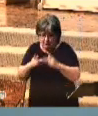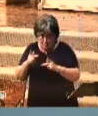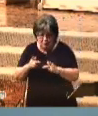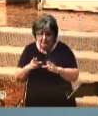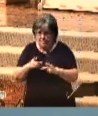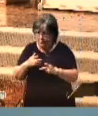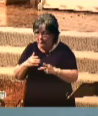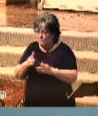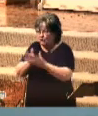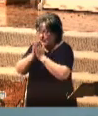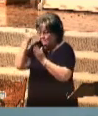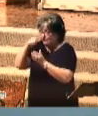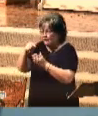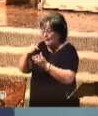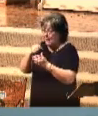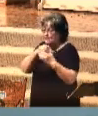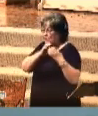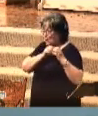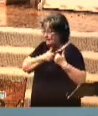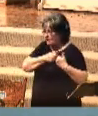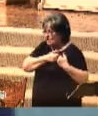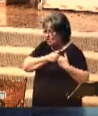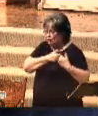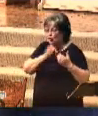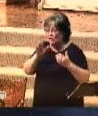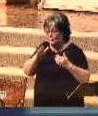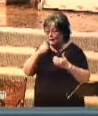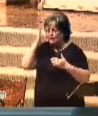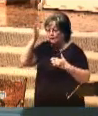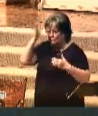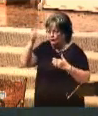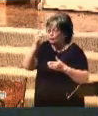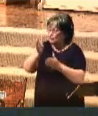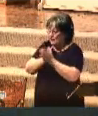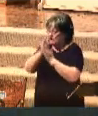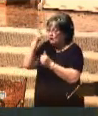that boyfriend or that girlfriend. You say, I don't have one. Will you pray for the right one?